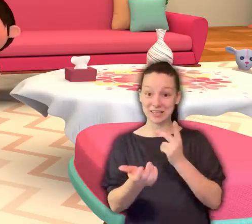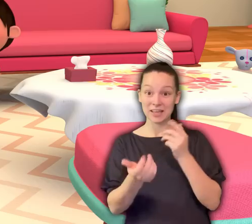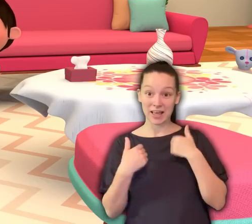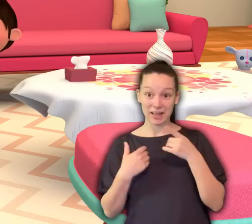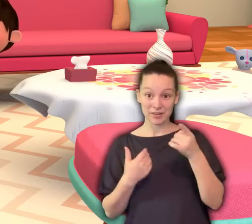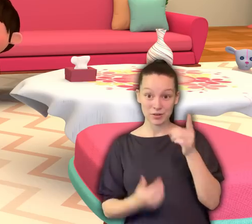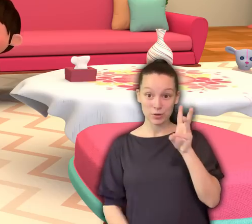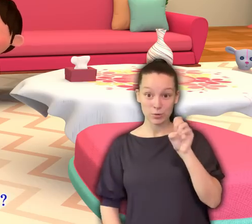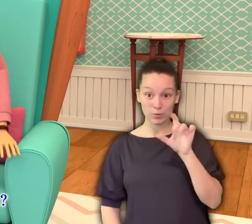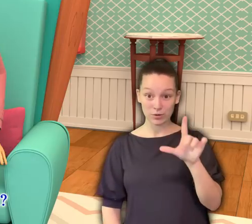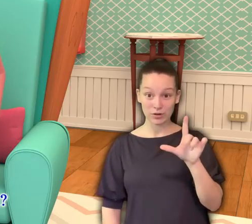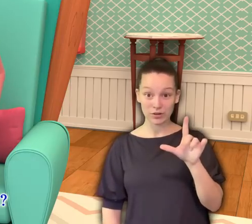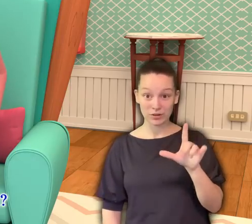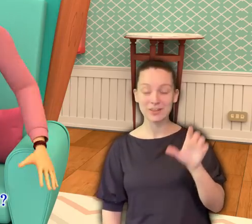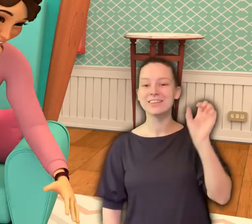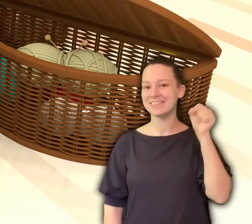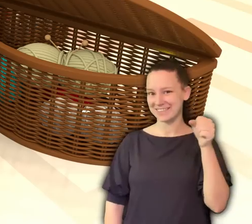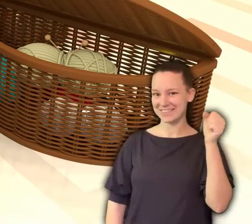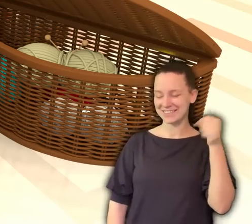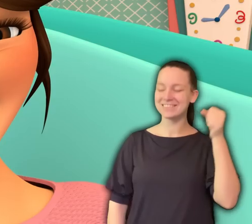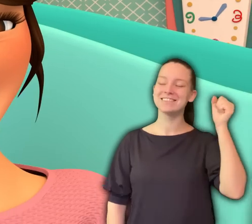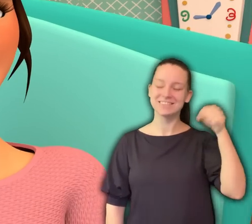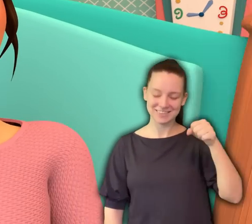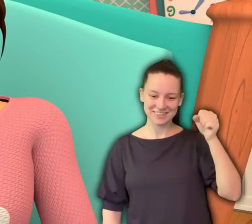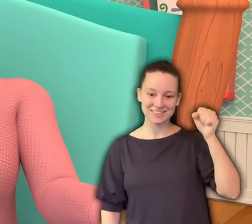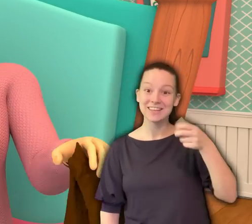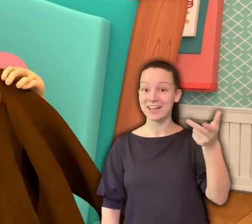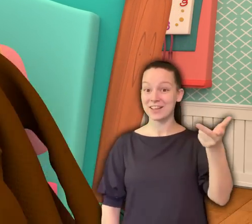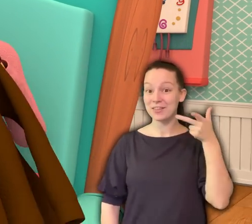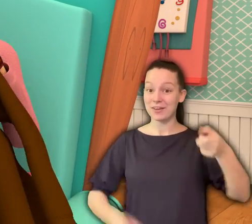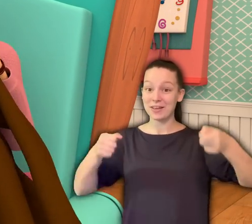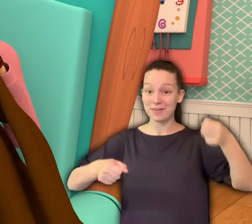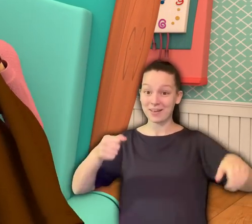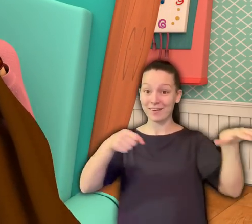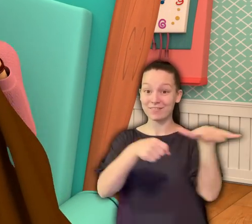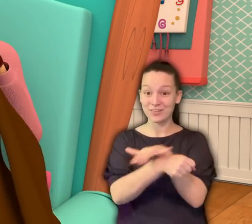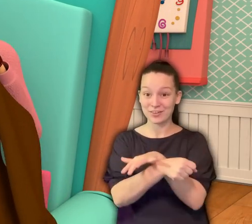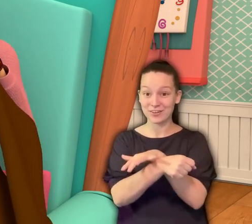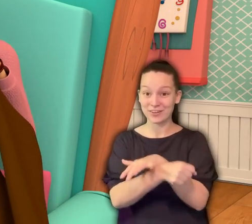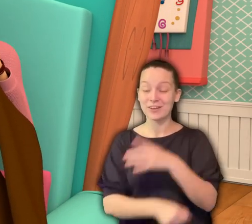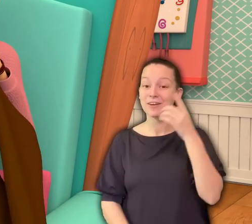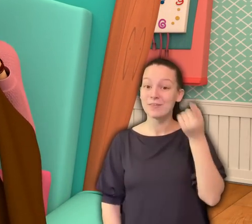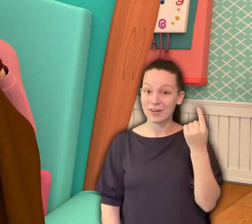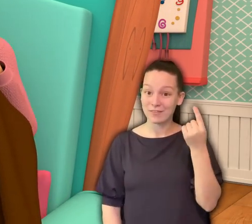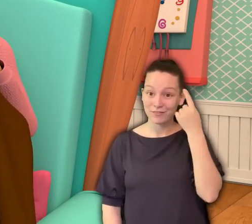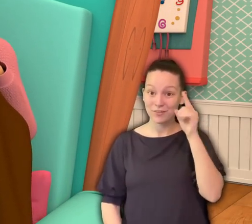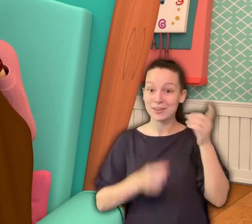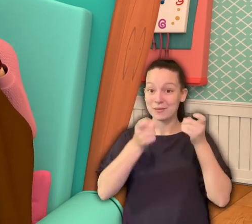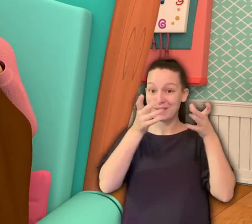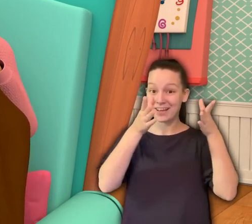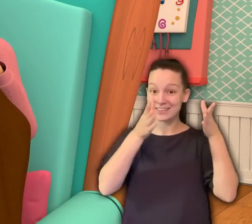black sheep have you anyone yes sir yes sir three bags full